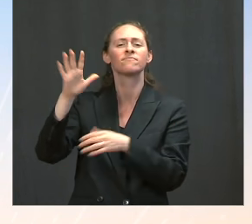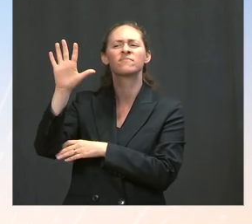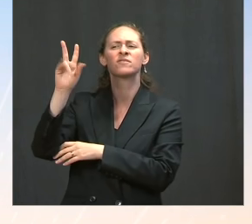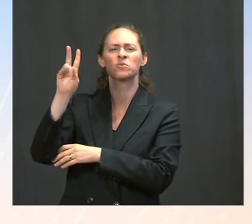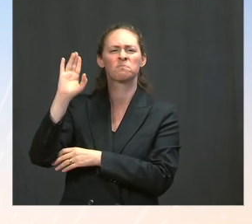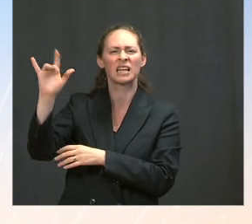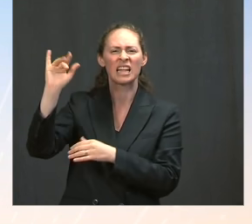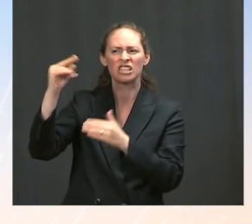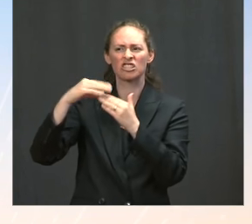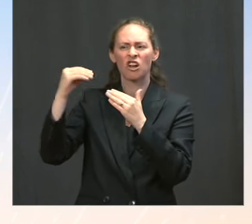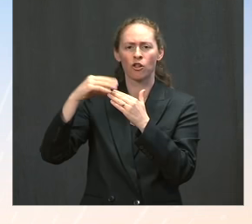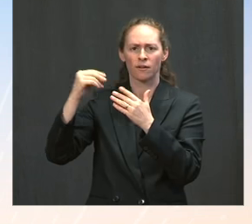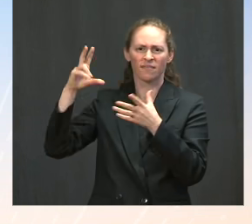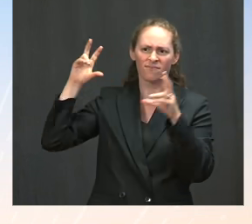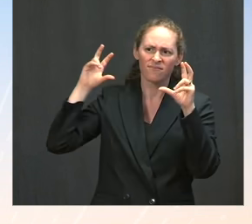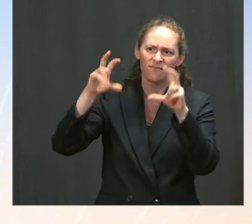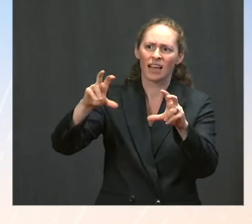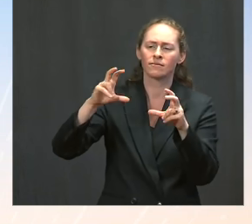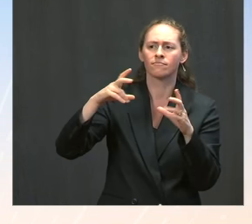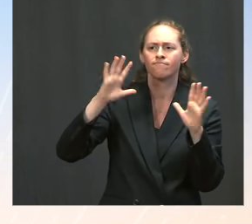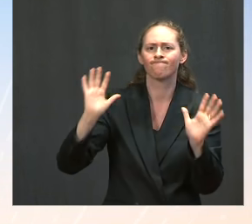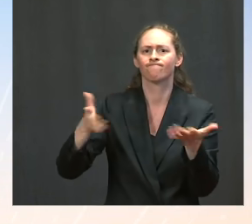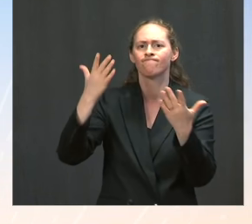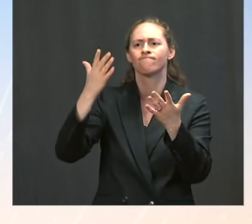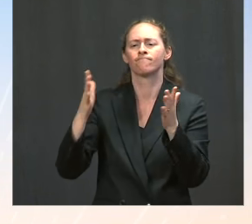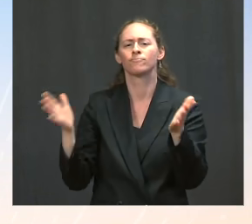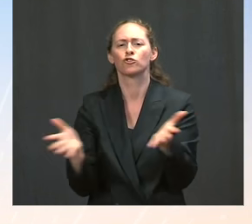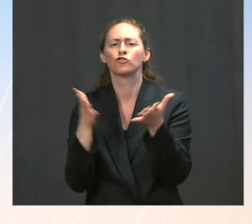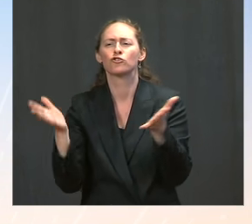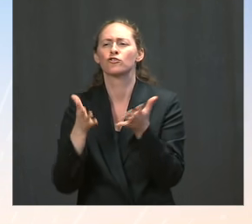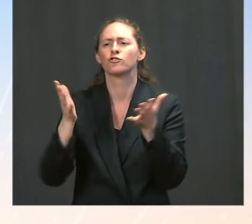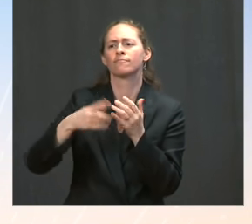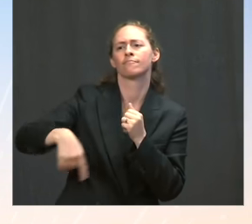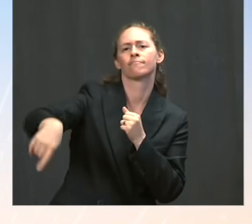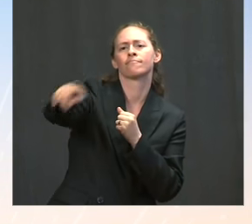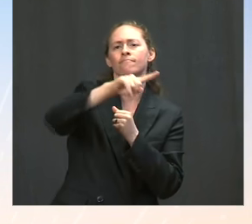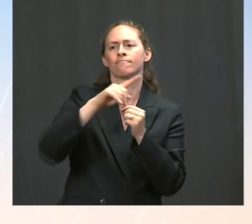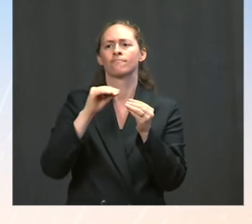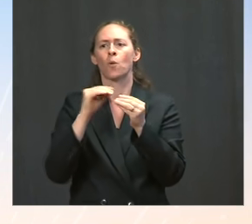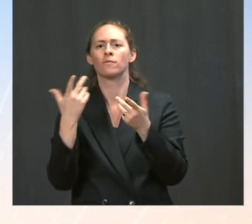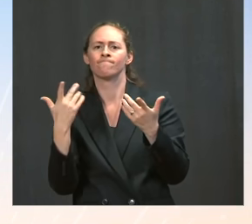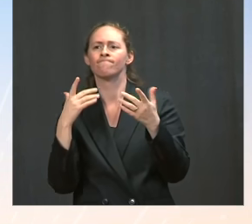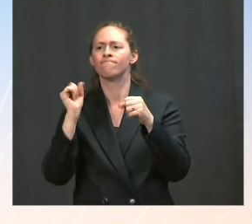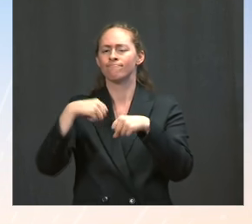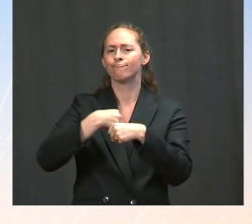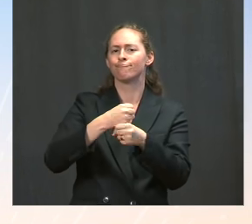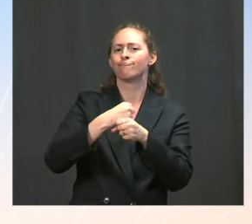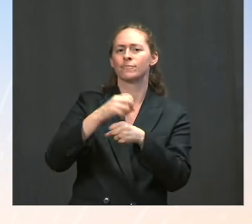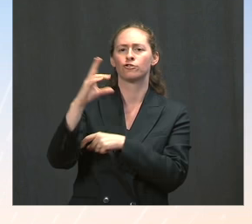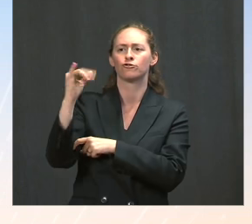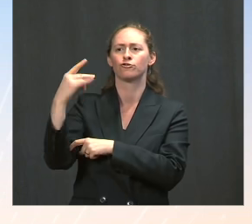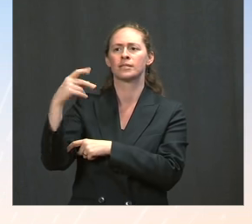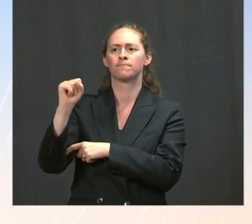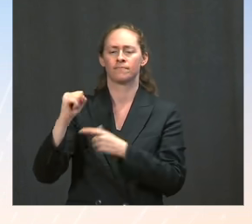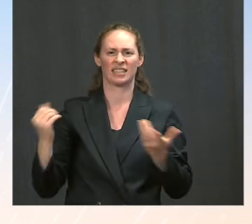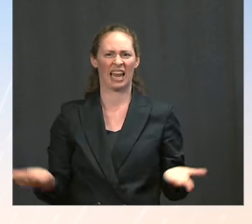manufacturing of chips in America, and so we are very focused on putting the pieces in place so that can